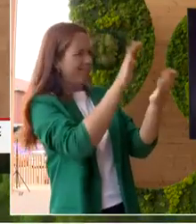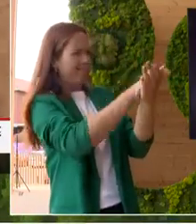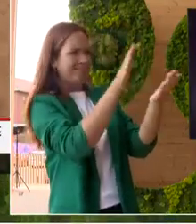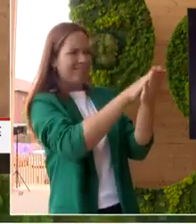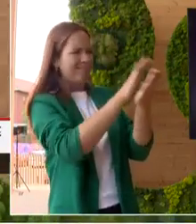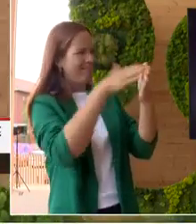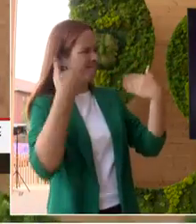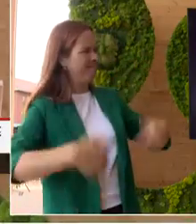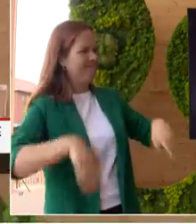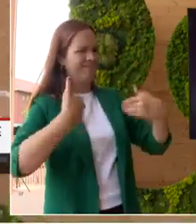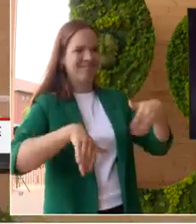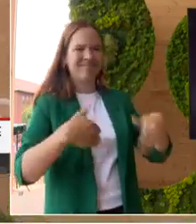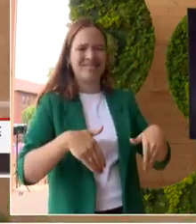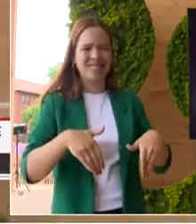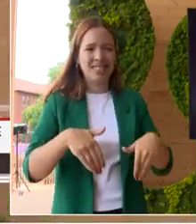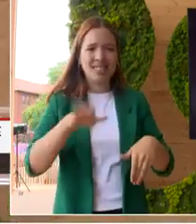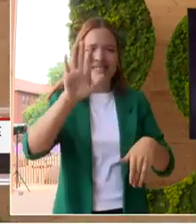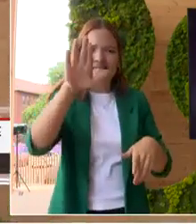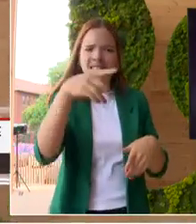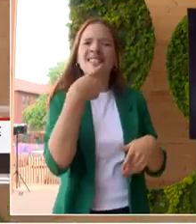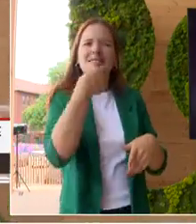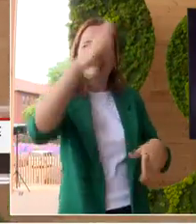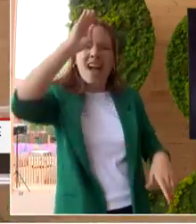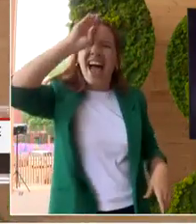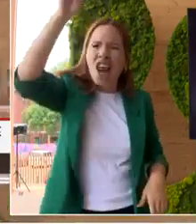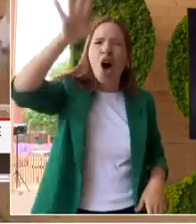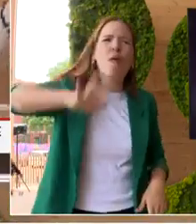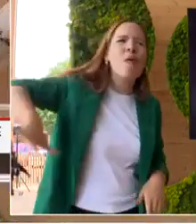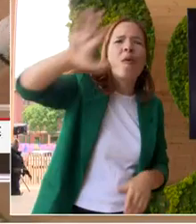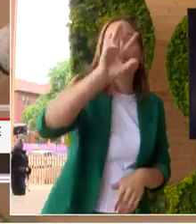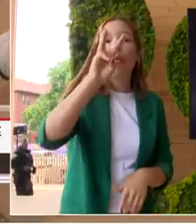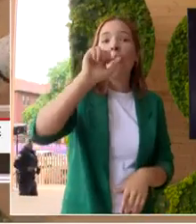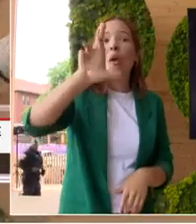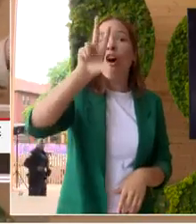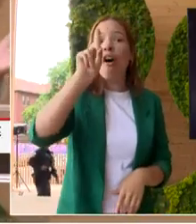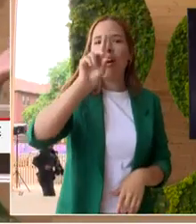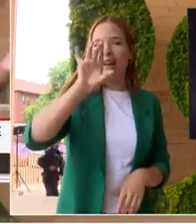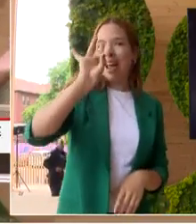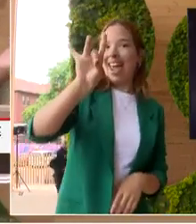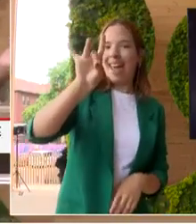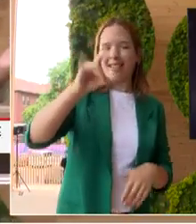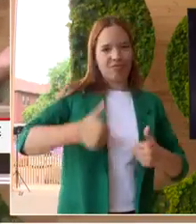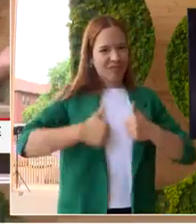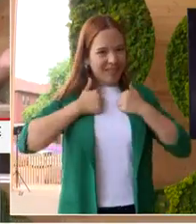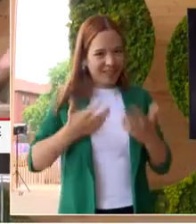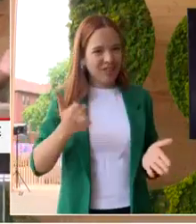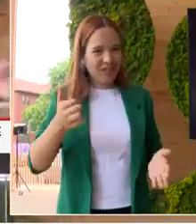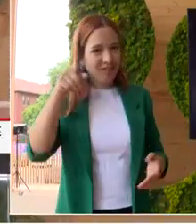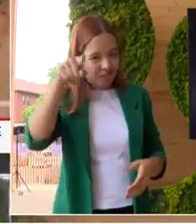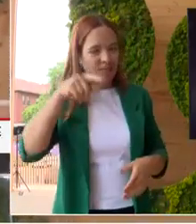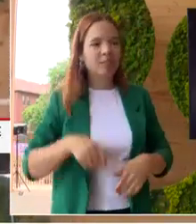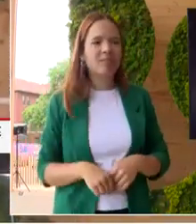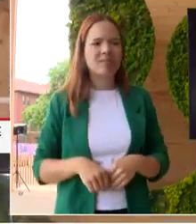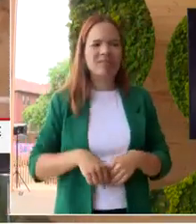Well, hello, Ward 8. What do you think of this beauty?